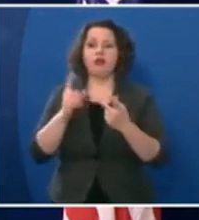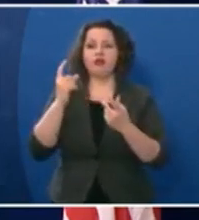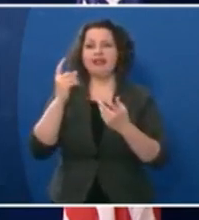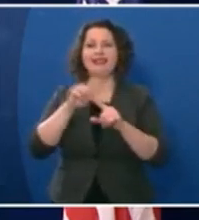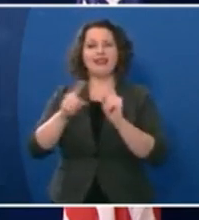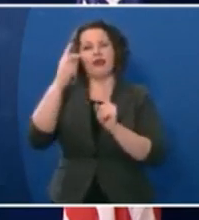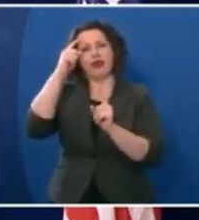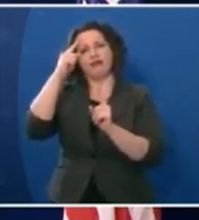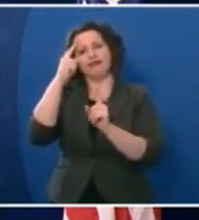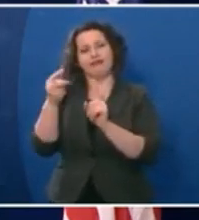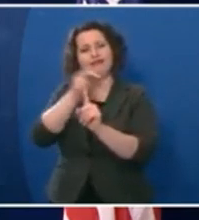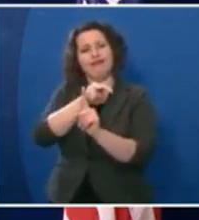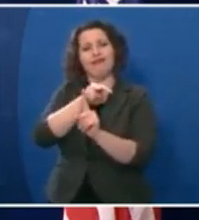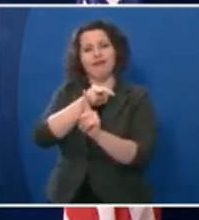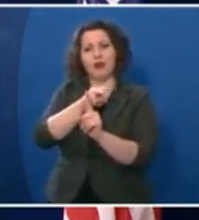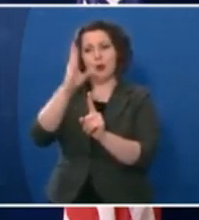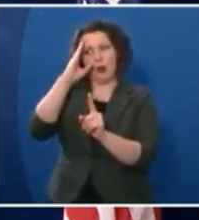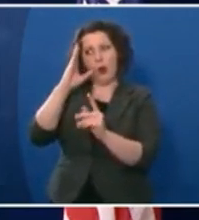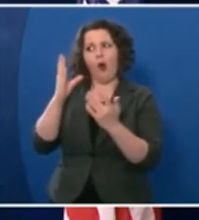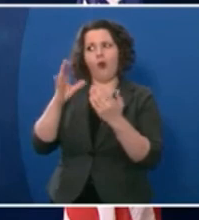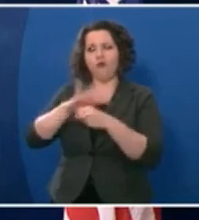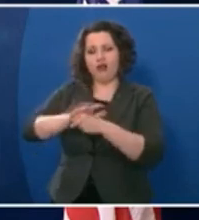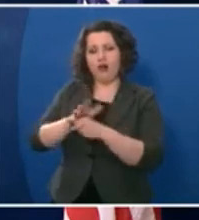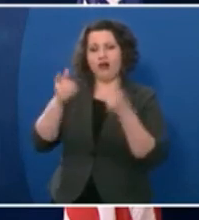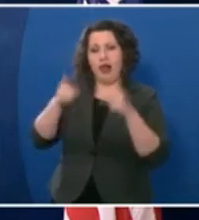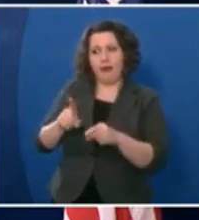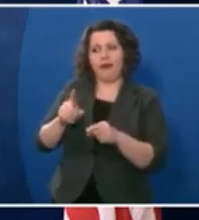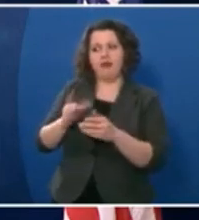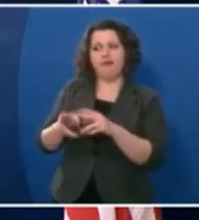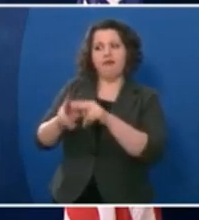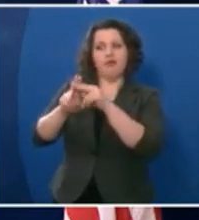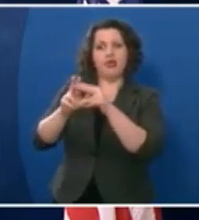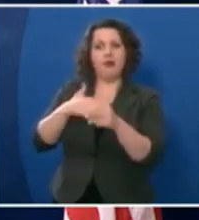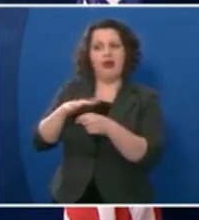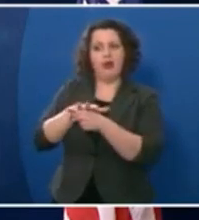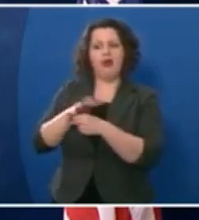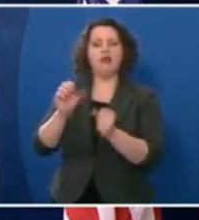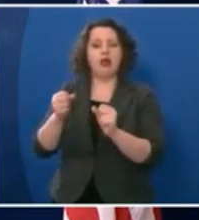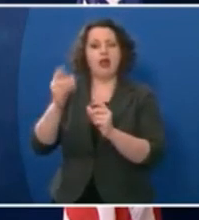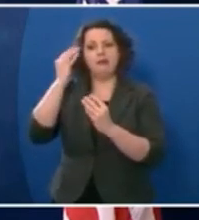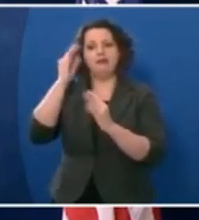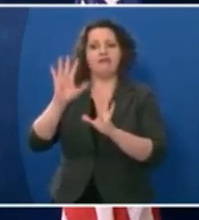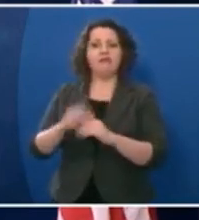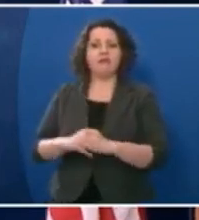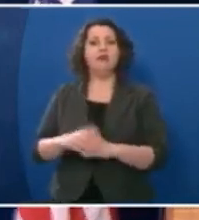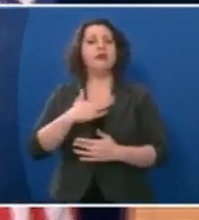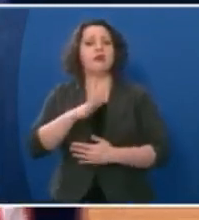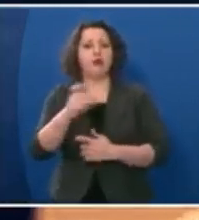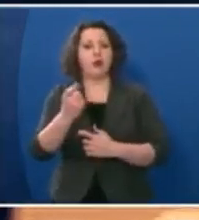know the virus activity is kind of increasing a little bit. So I appreciate your question. Thank you.